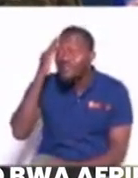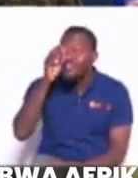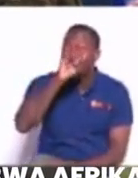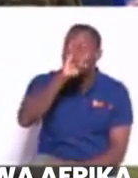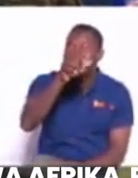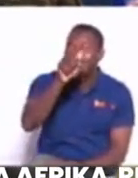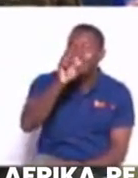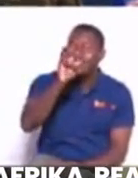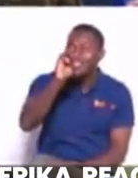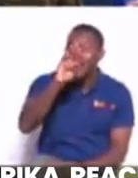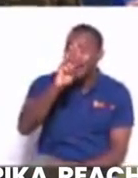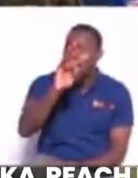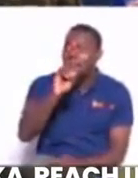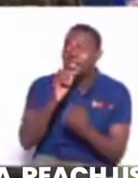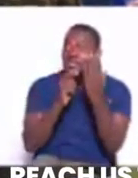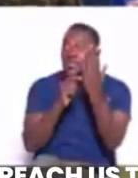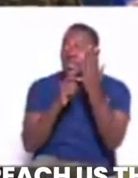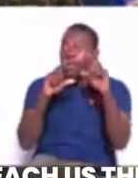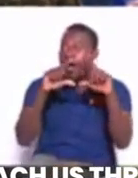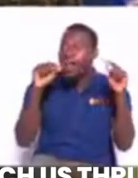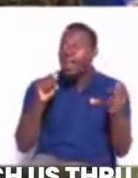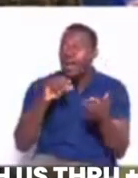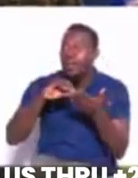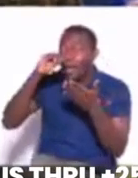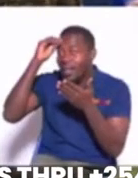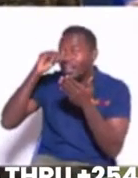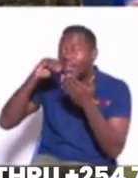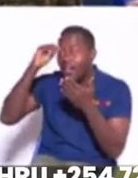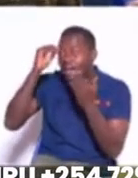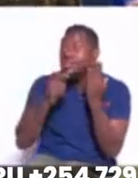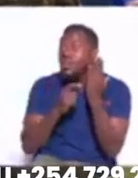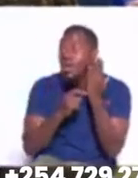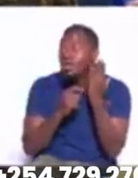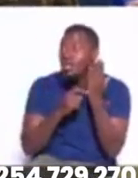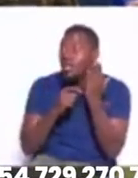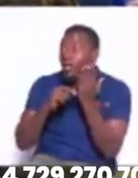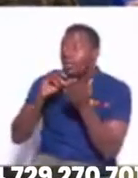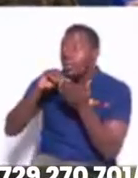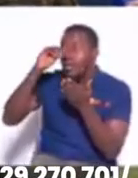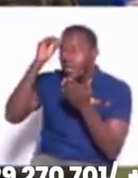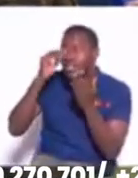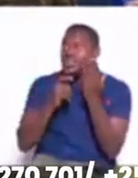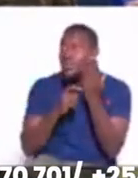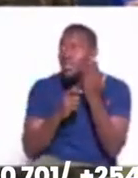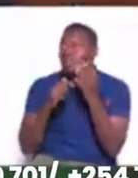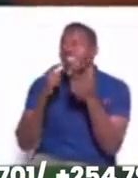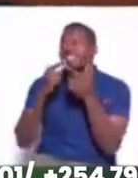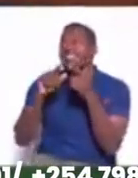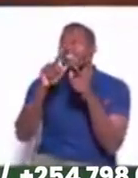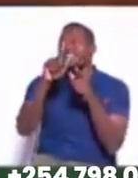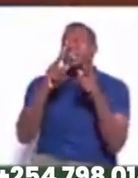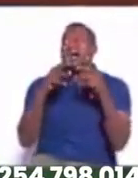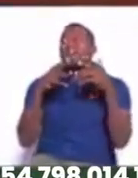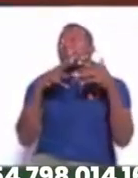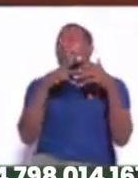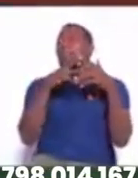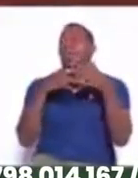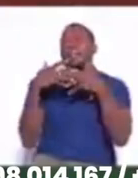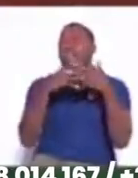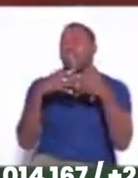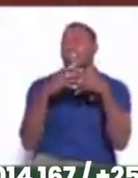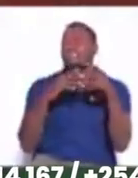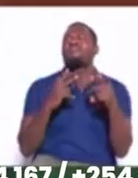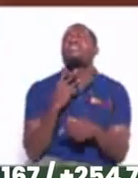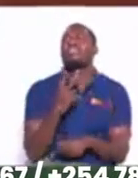I am learning a little bit of Swahili, but I speak Swahili with an American accent, so you'll have to forgive me for